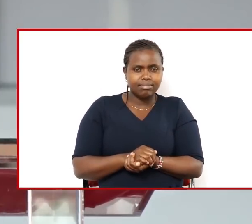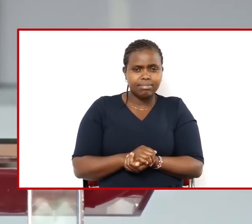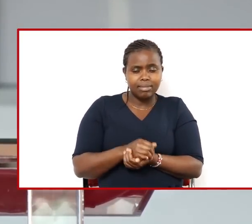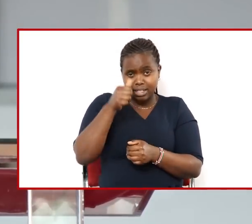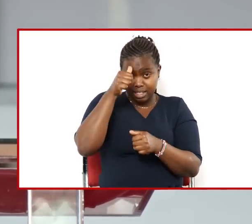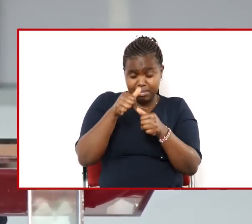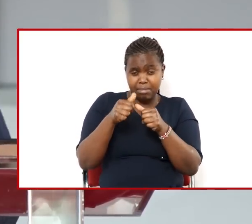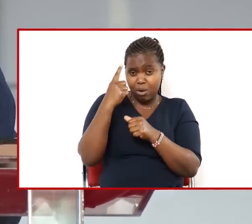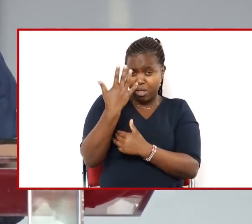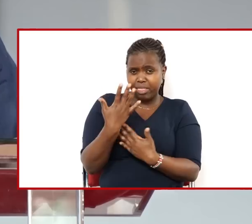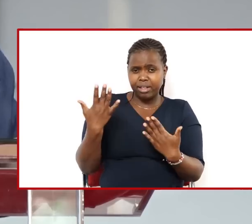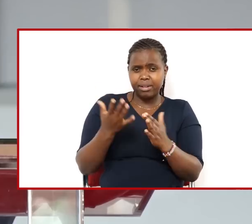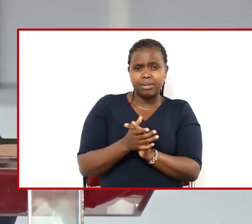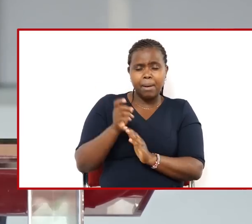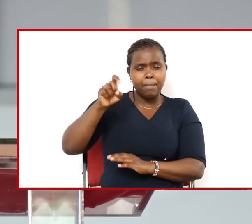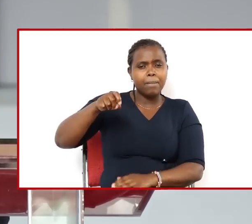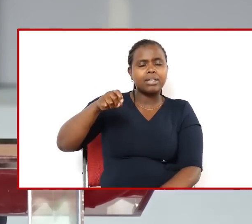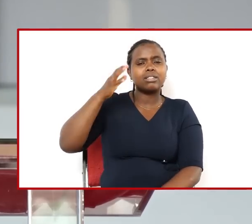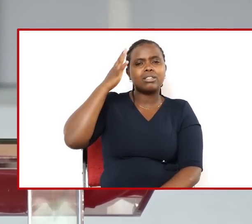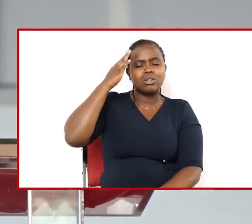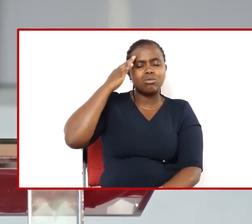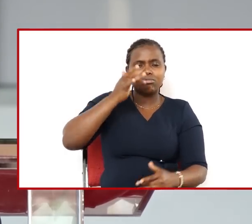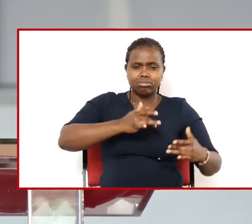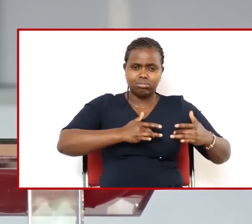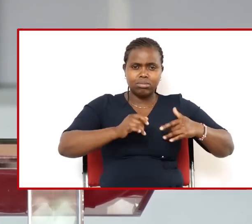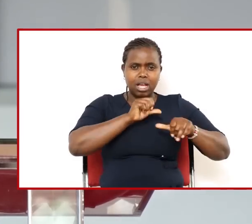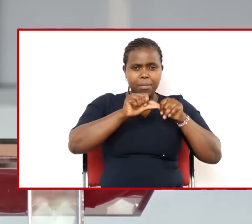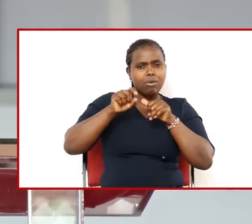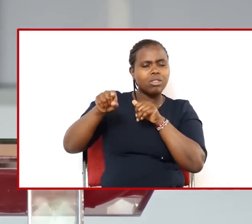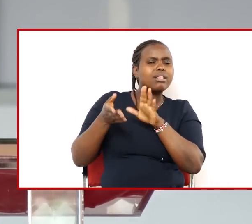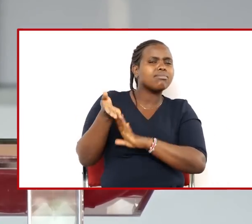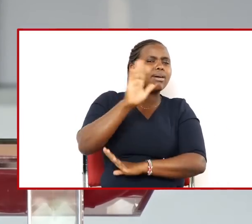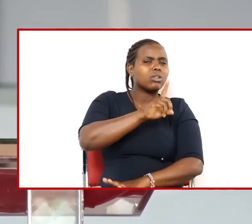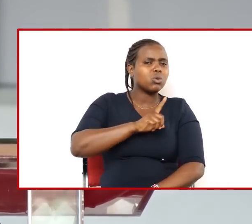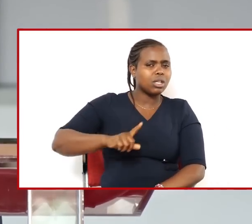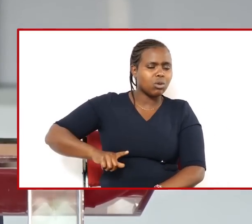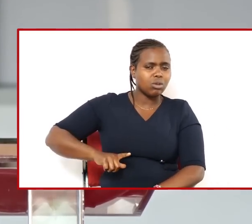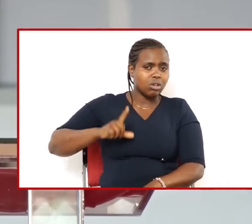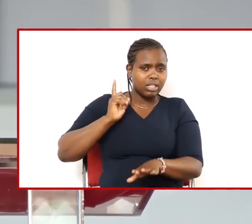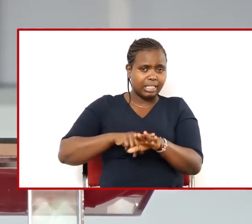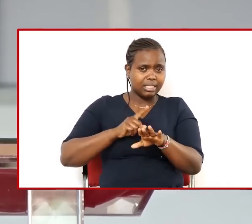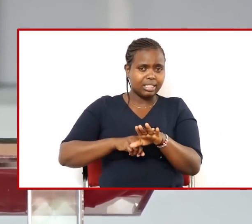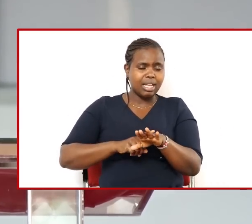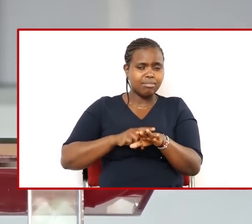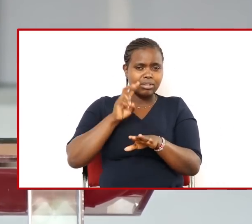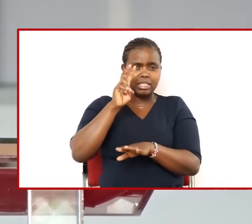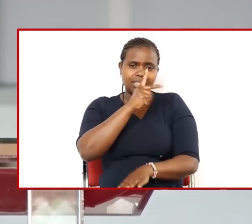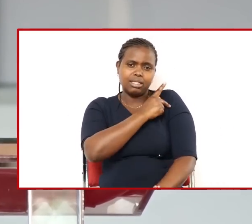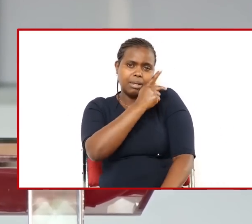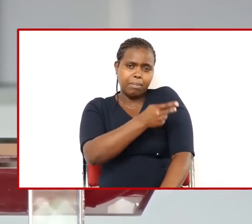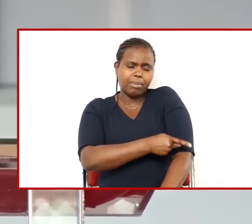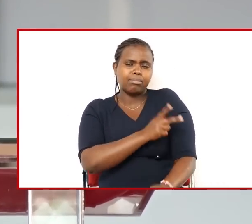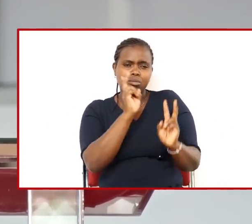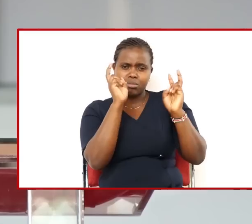There is one thing we need to notice concerning this restoration as we look at the power,